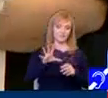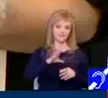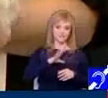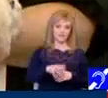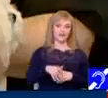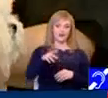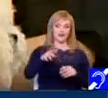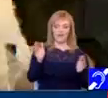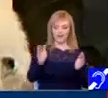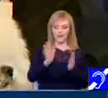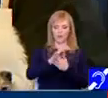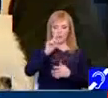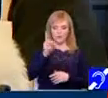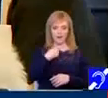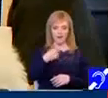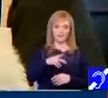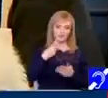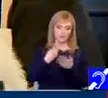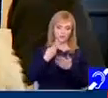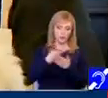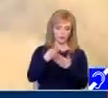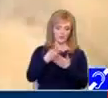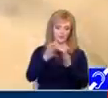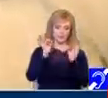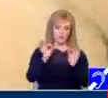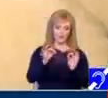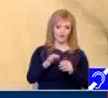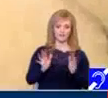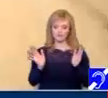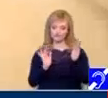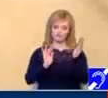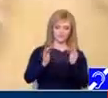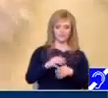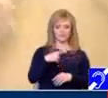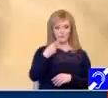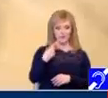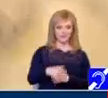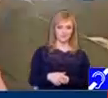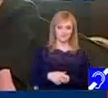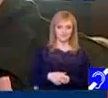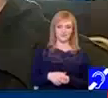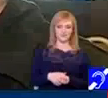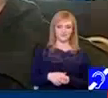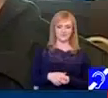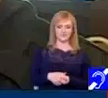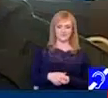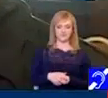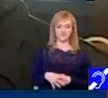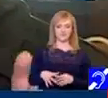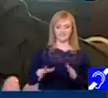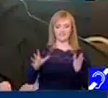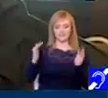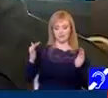în vârstă de un an. People think that poodles should be all fluffy and bouffanty, but in reality they shouldn't. You should make them very sculptured